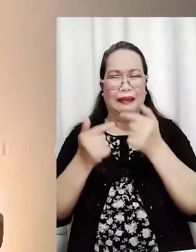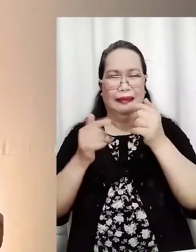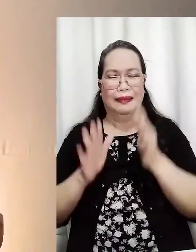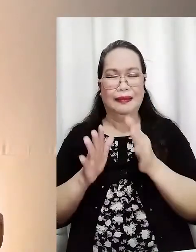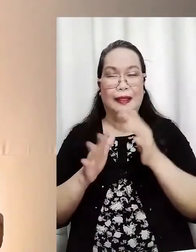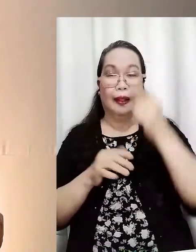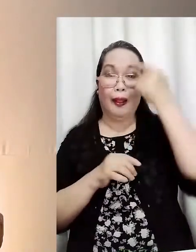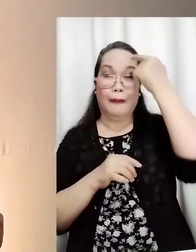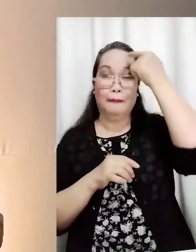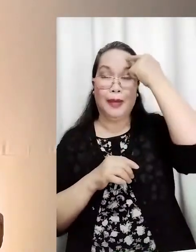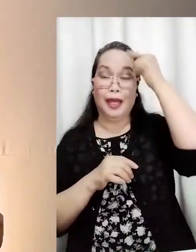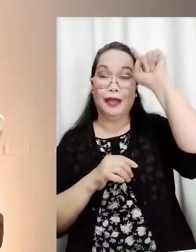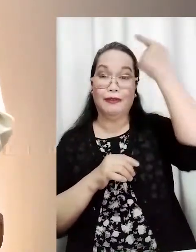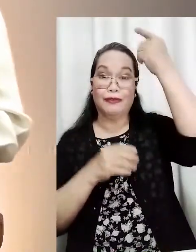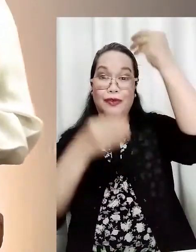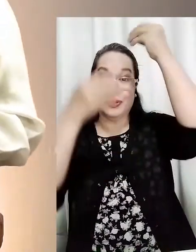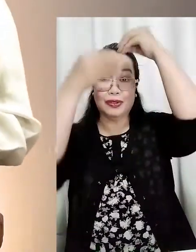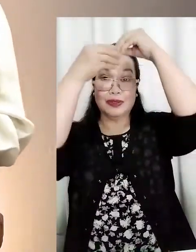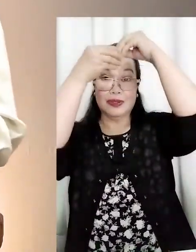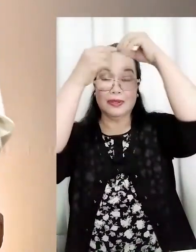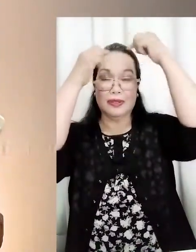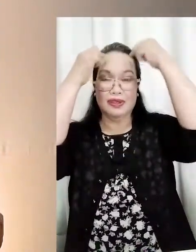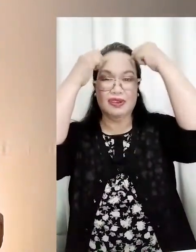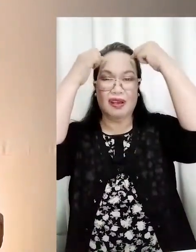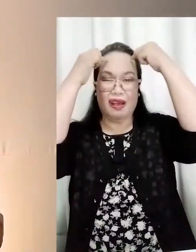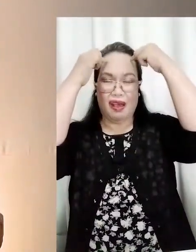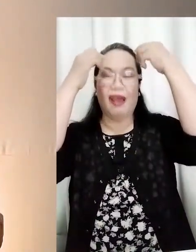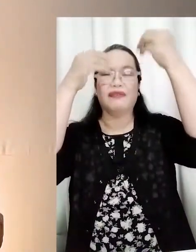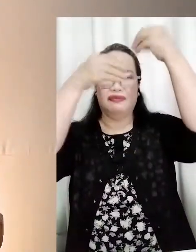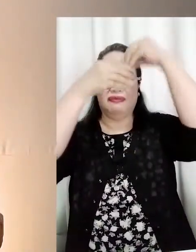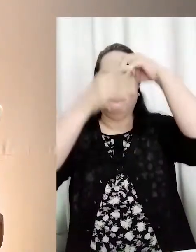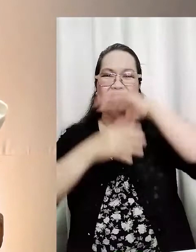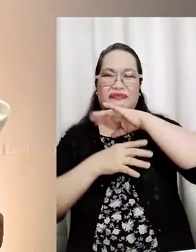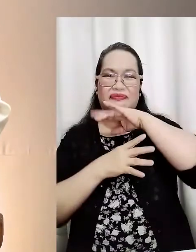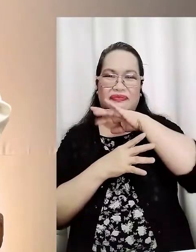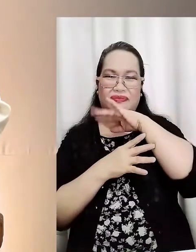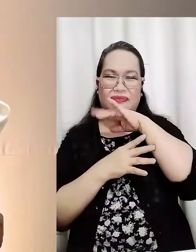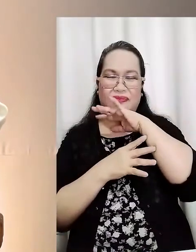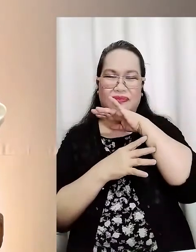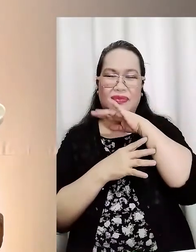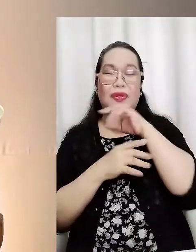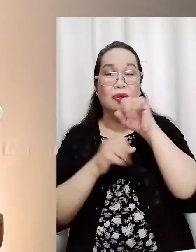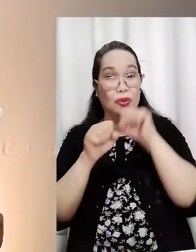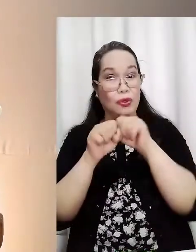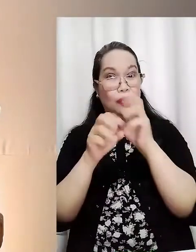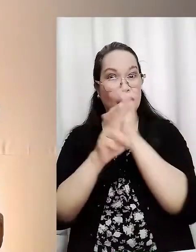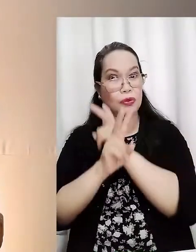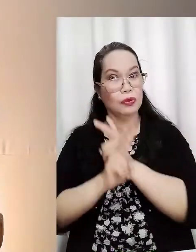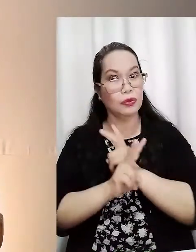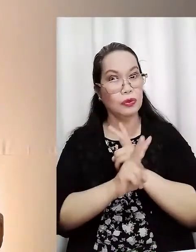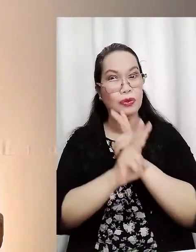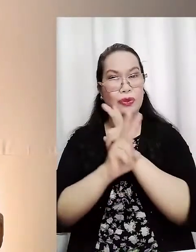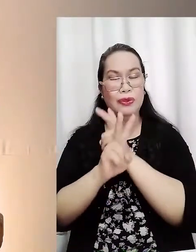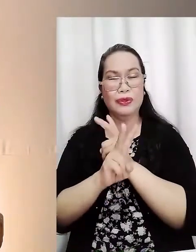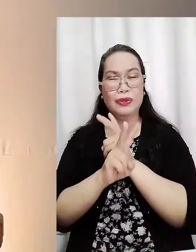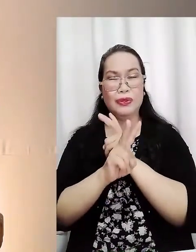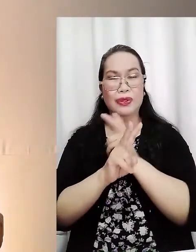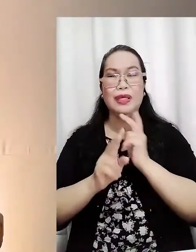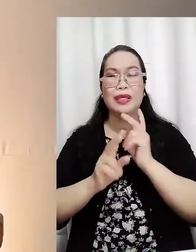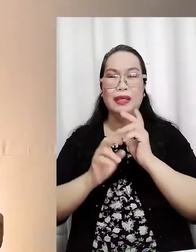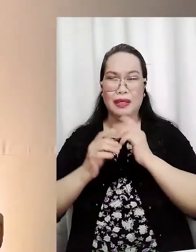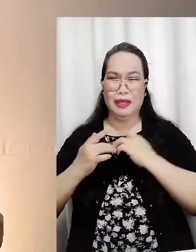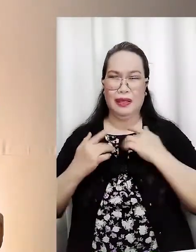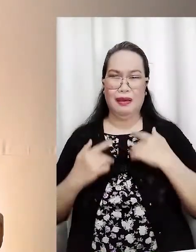first to be contaminated. Kaya napakahalaga para ingatan ang puso mo, kailangan ingatan